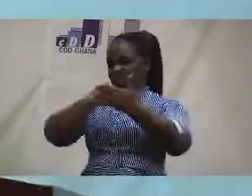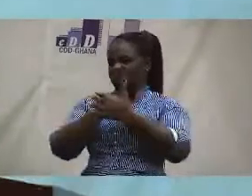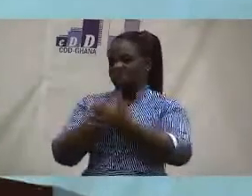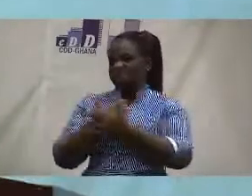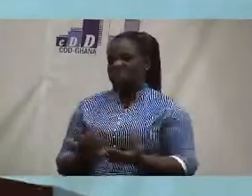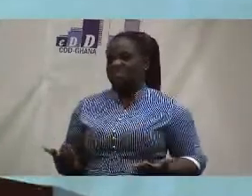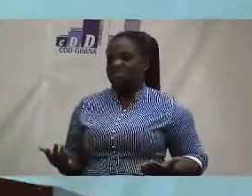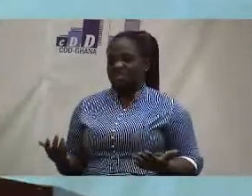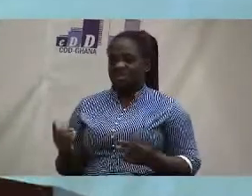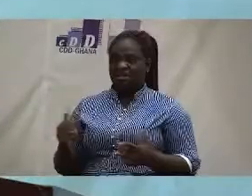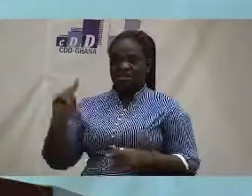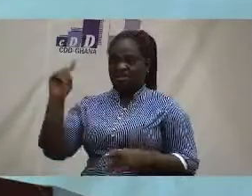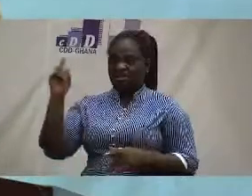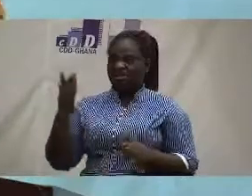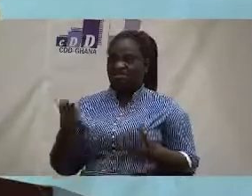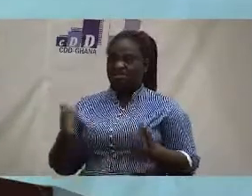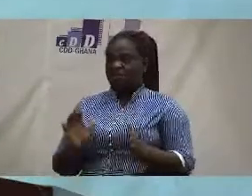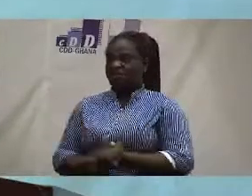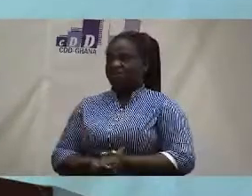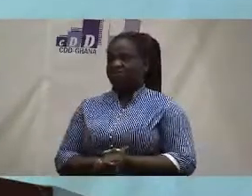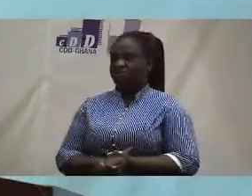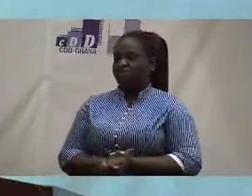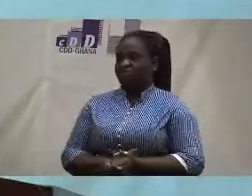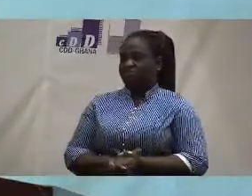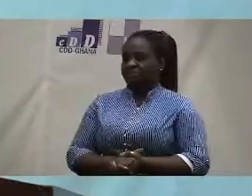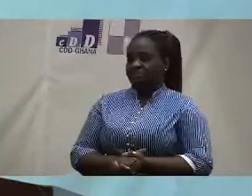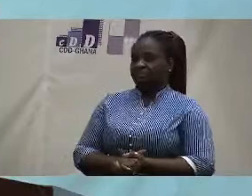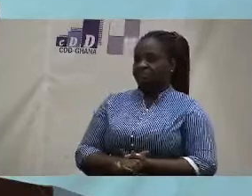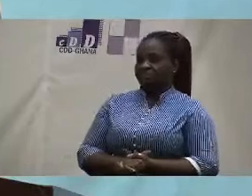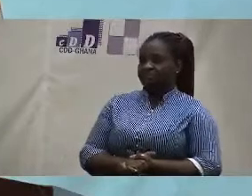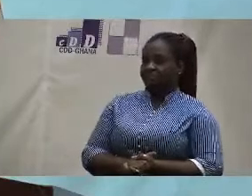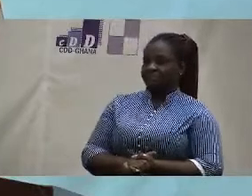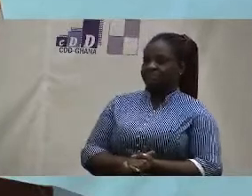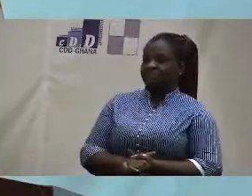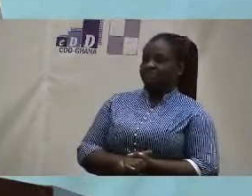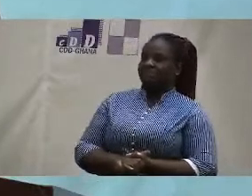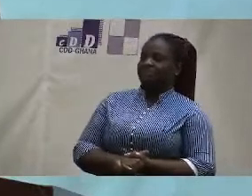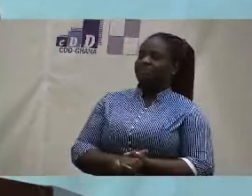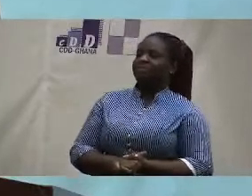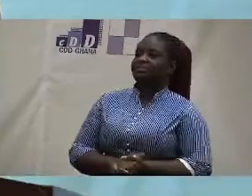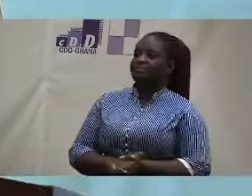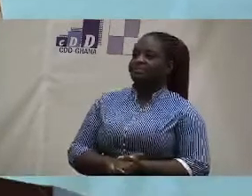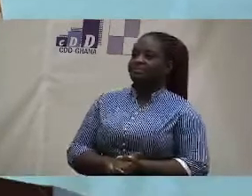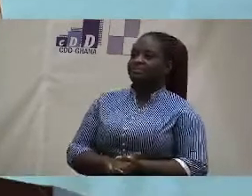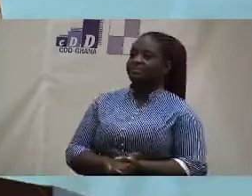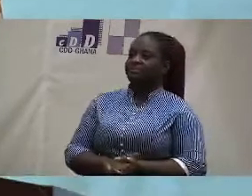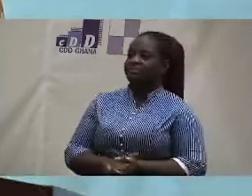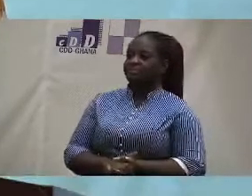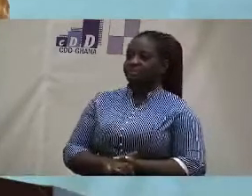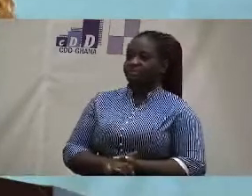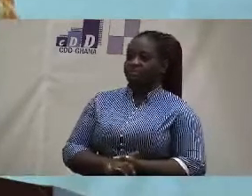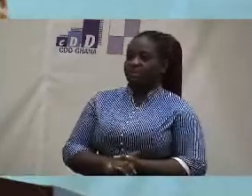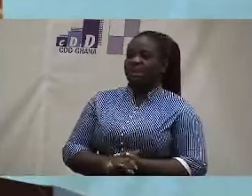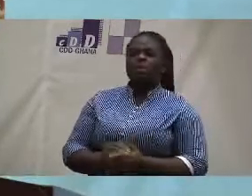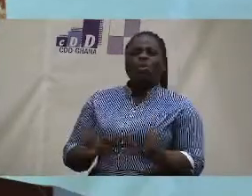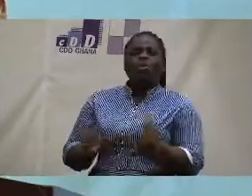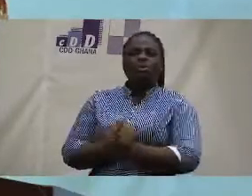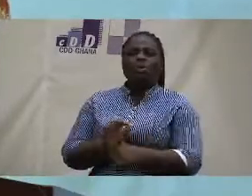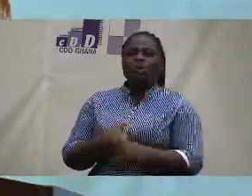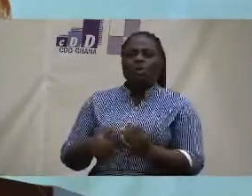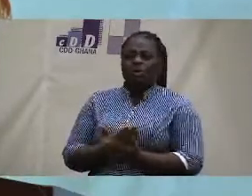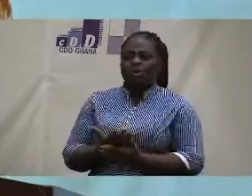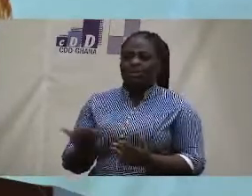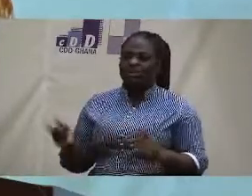the first instance. Then transmitting one strategy from one place to the other does not effectively work with all this talk